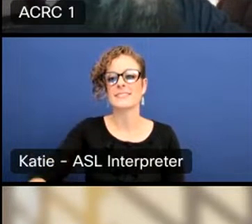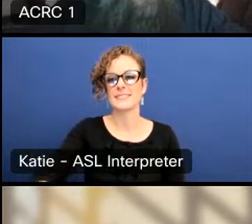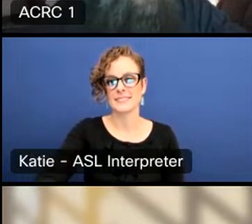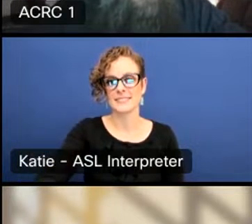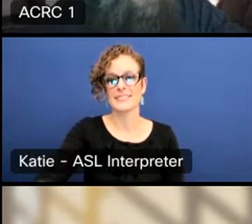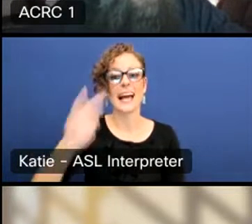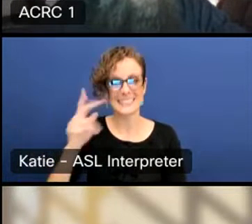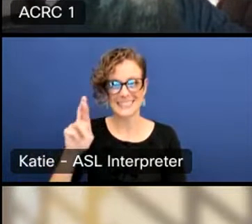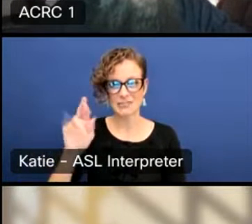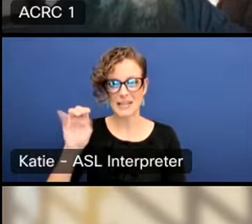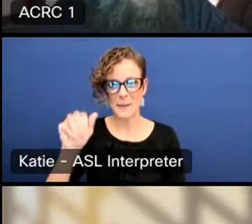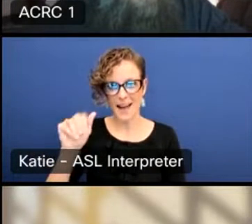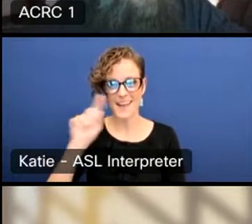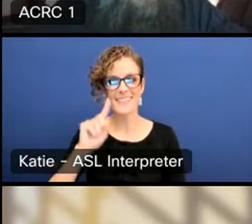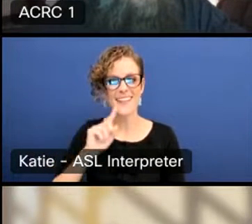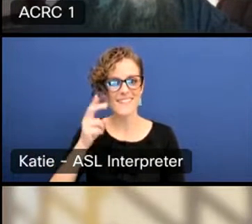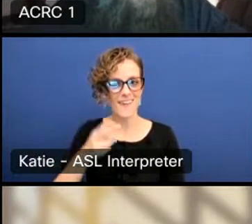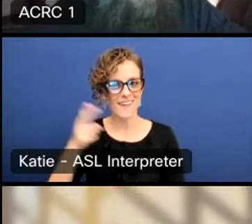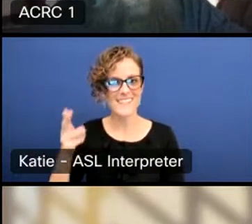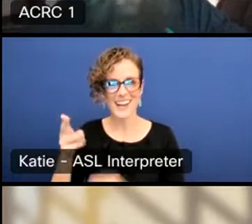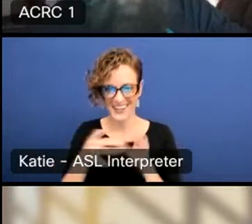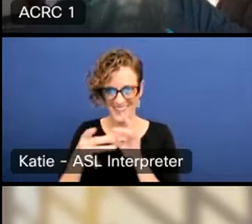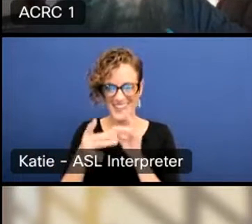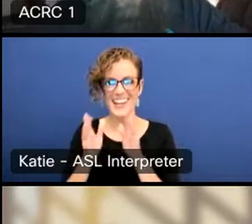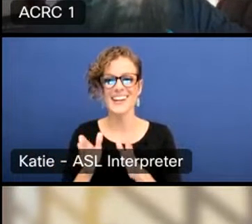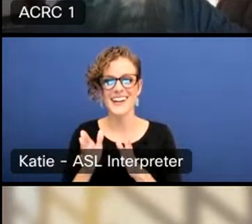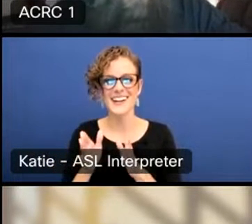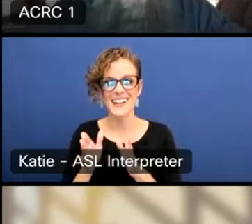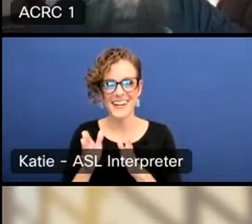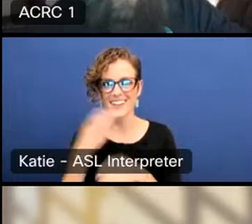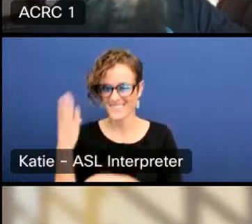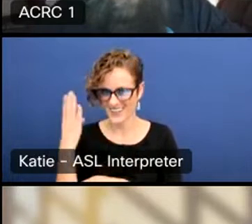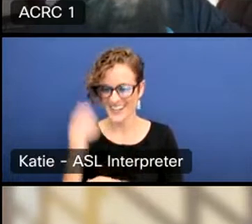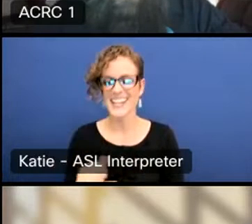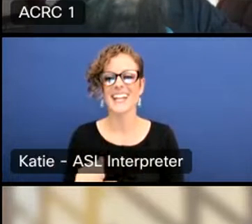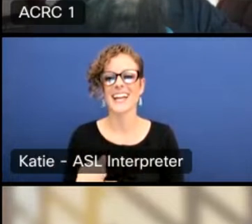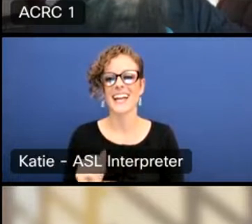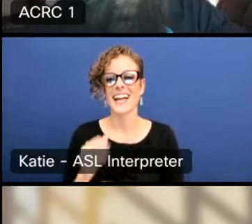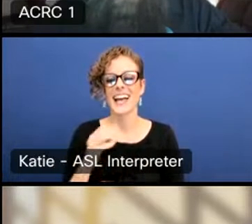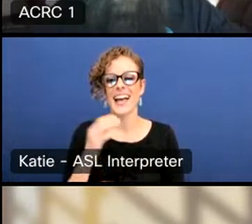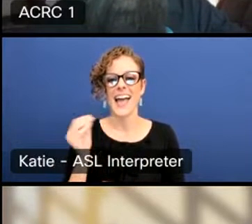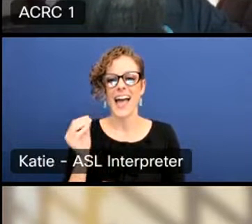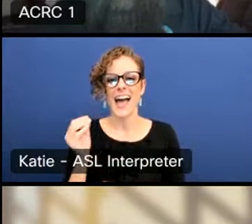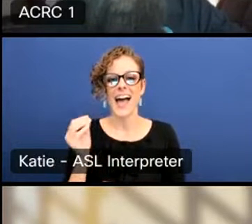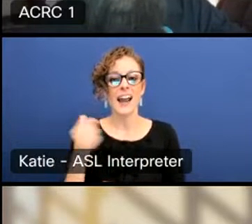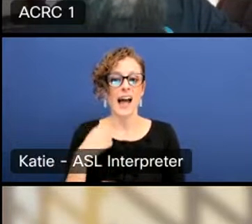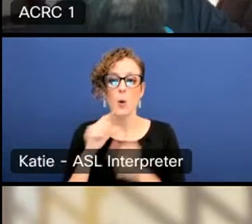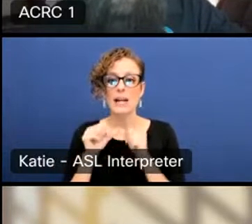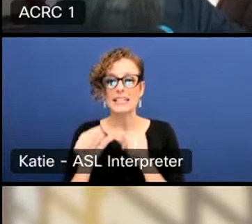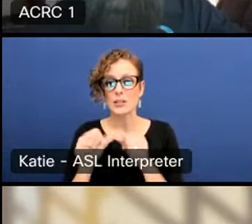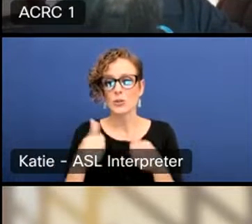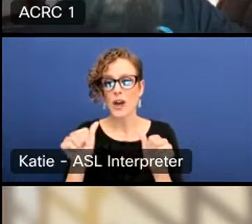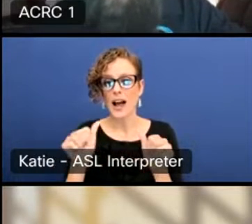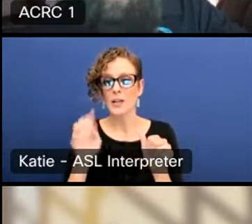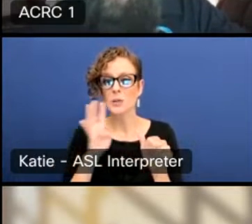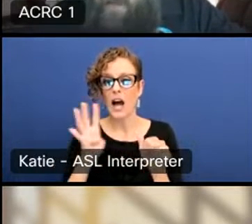I see Rima, our Deaf and Hard of Hearing Coordinator. Morning. And I will continue to try to talk